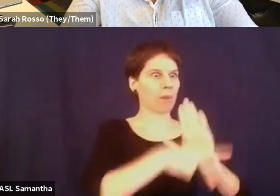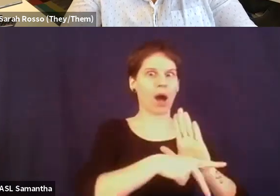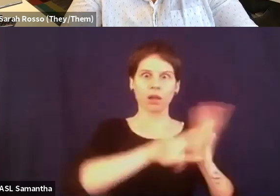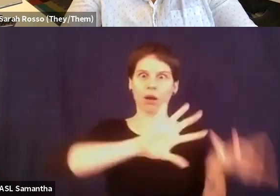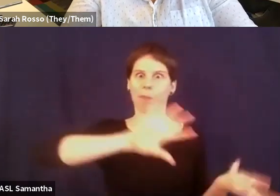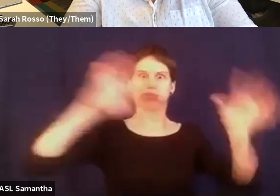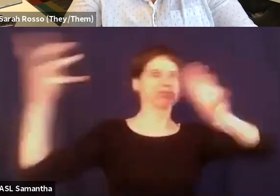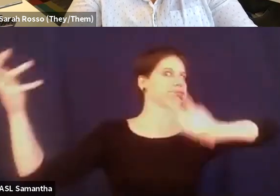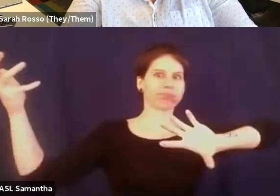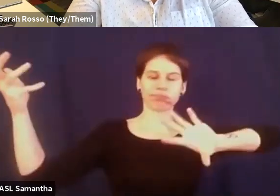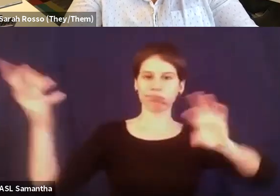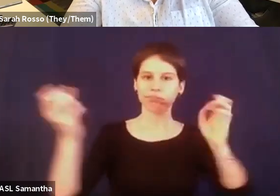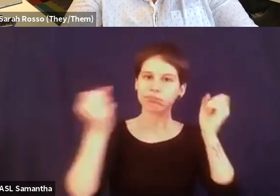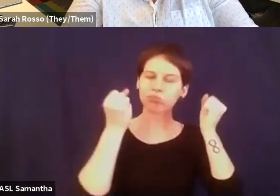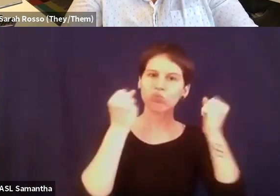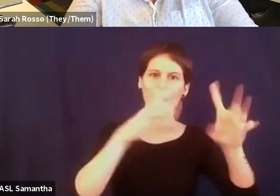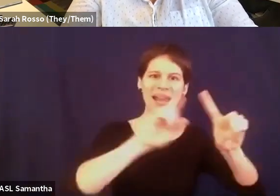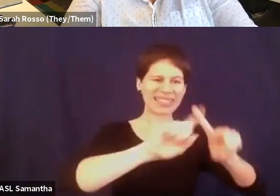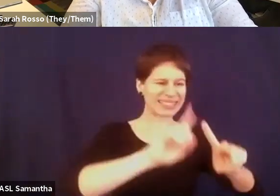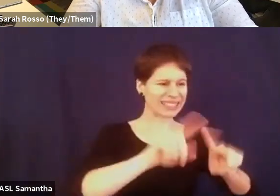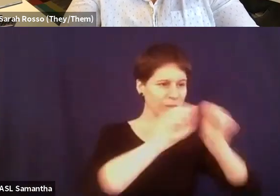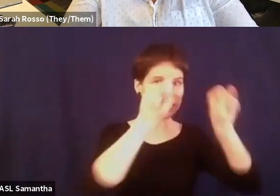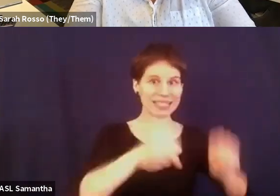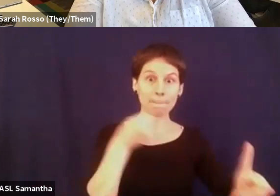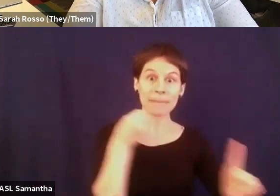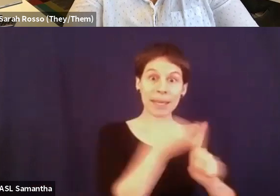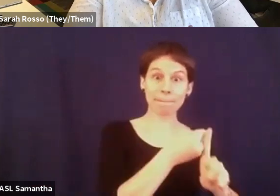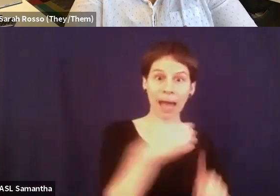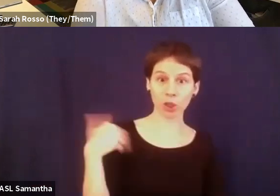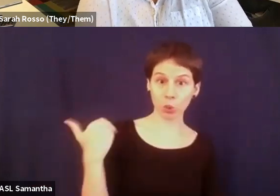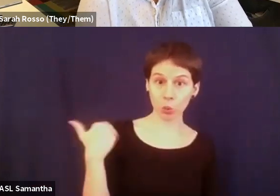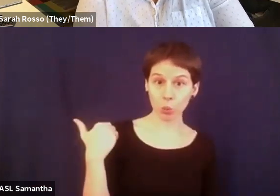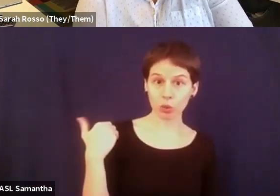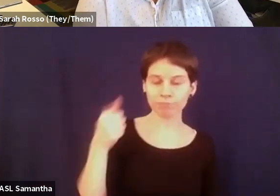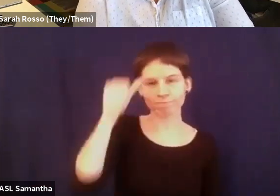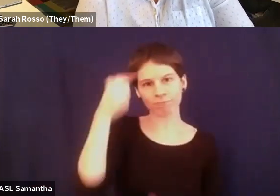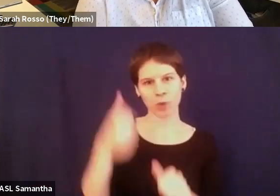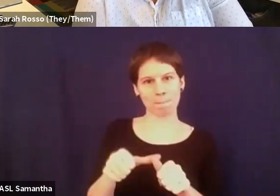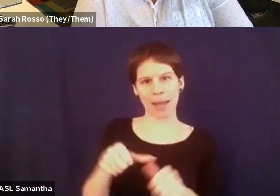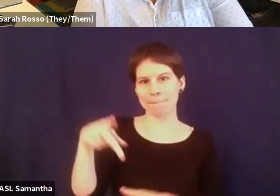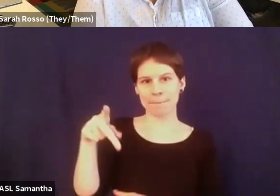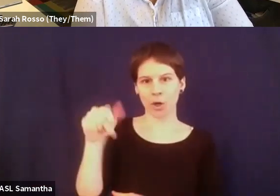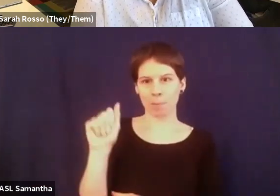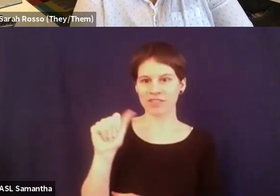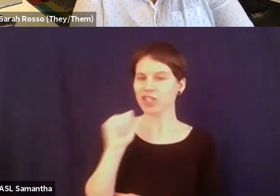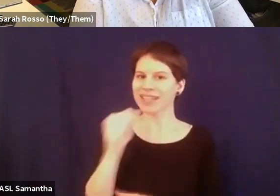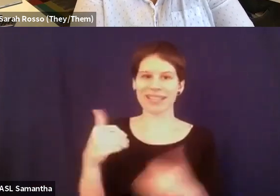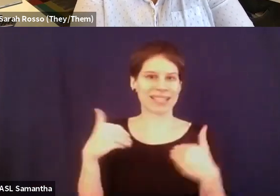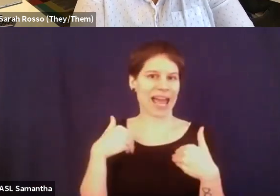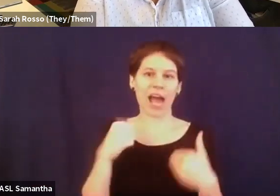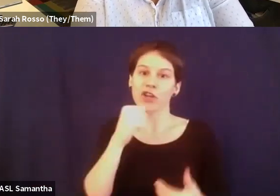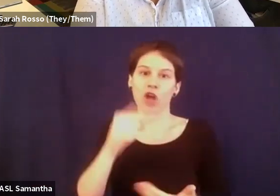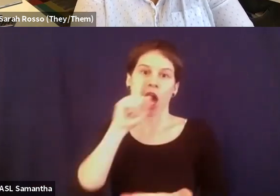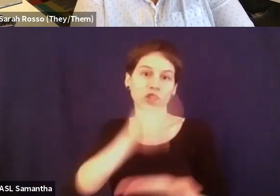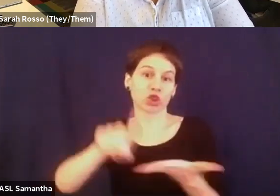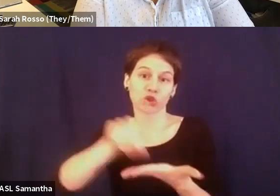there's so many different systems that impact youth. And so we have to remember that we live in a state that doesn't have non-discrimination protections. And so some